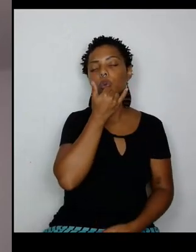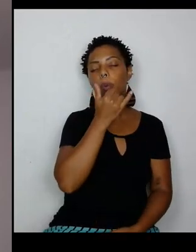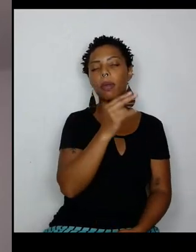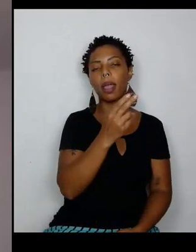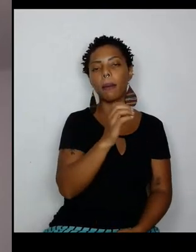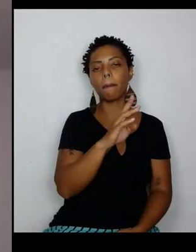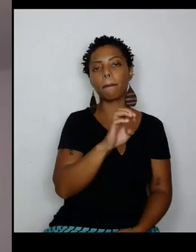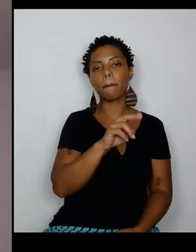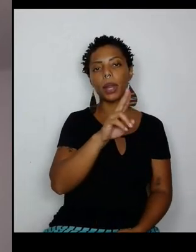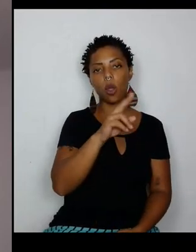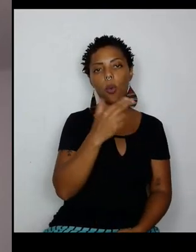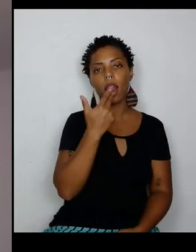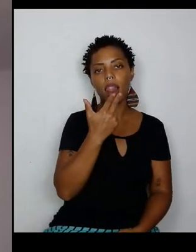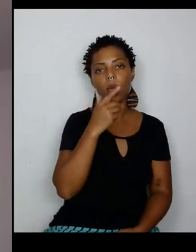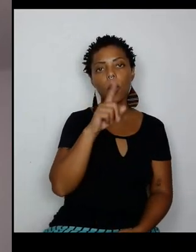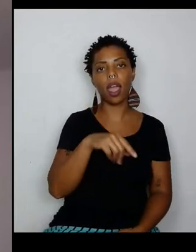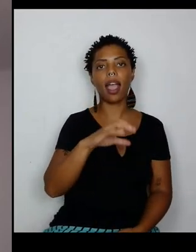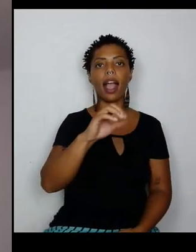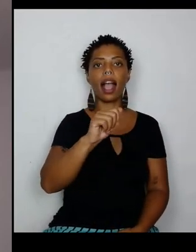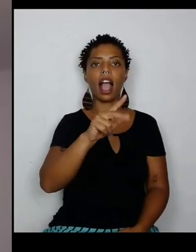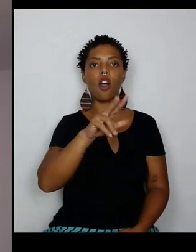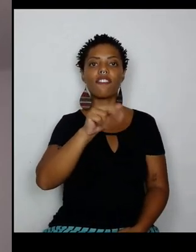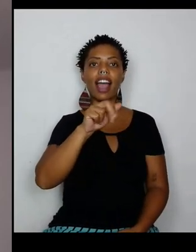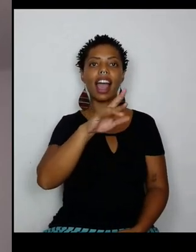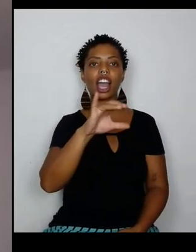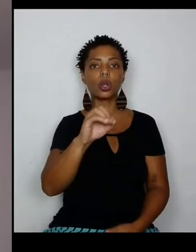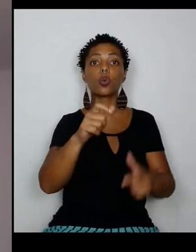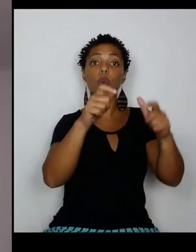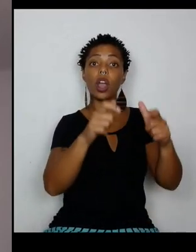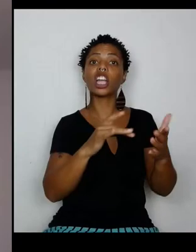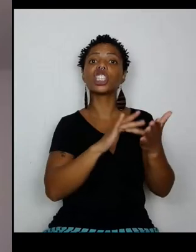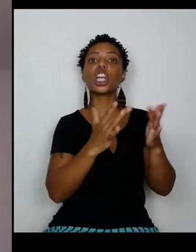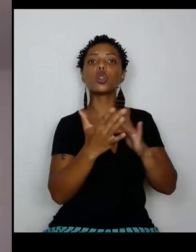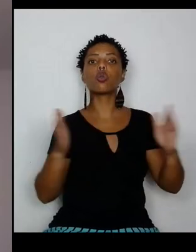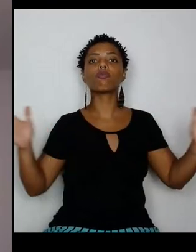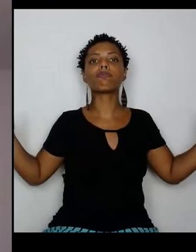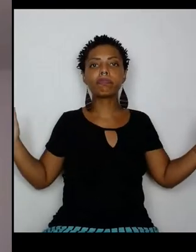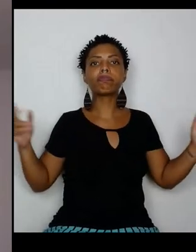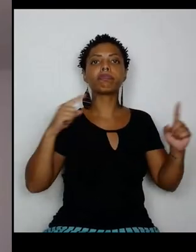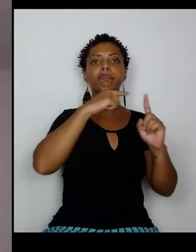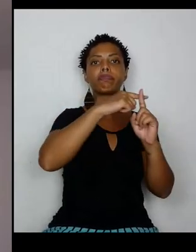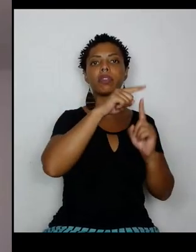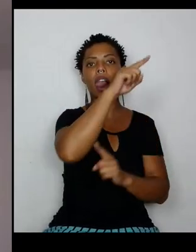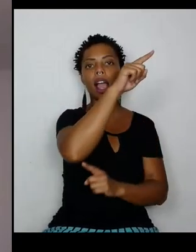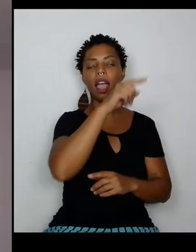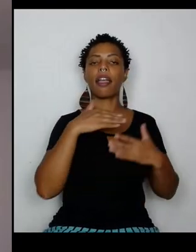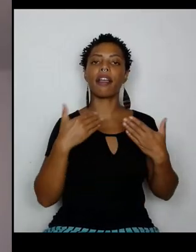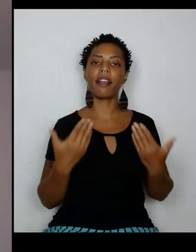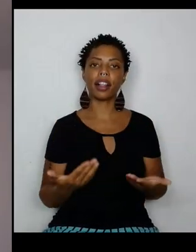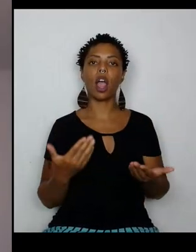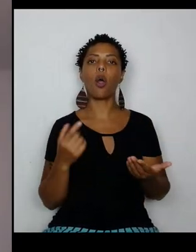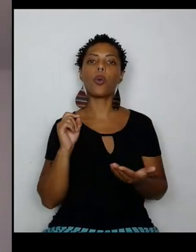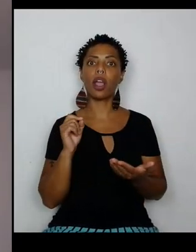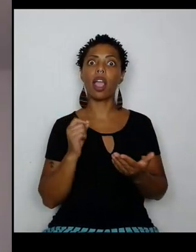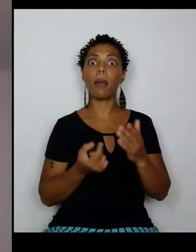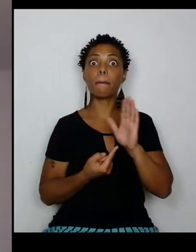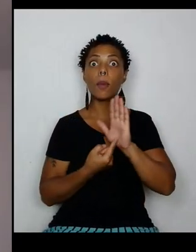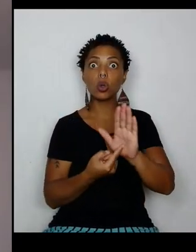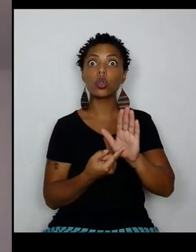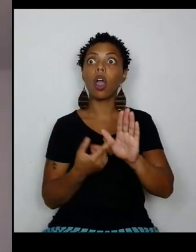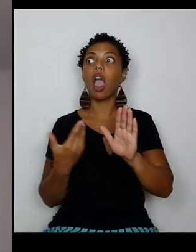where jesus would allegedly be crucified so these